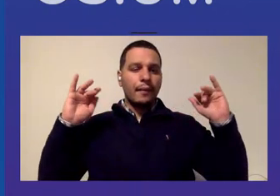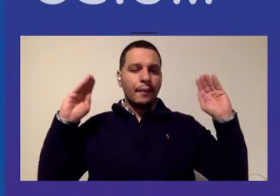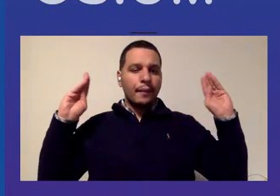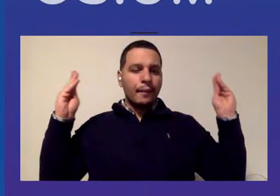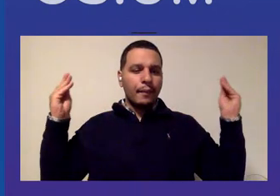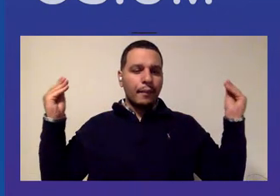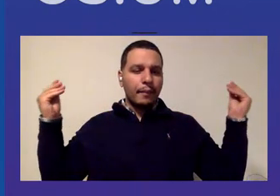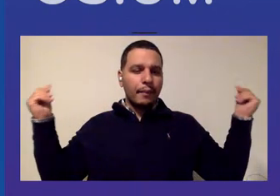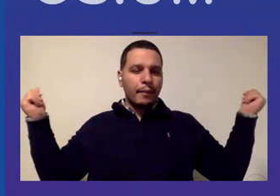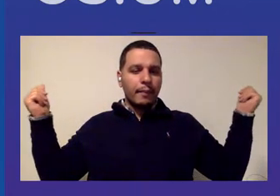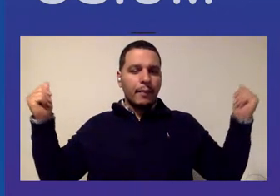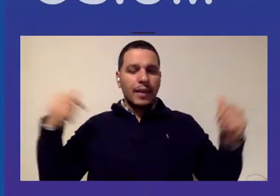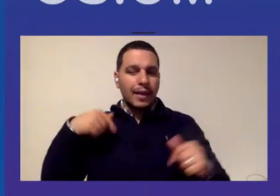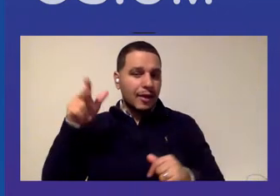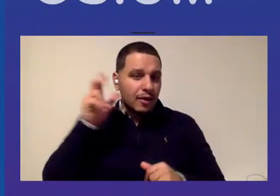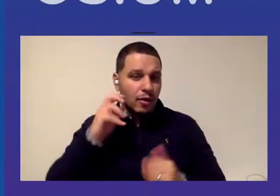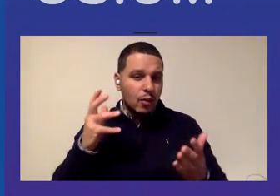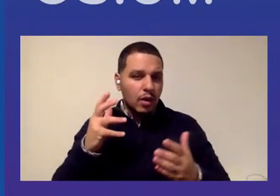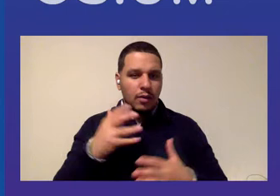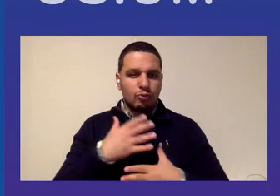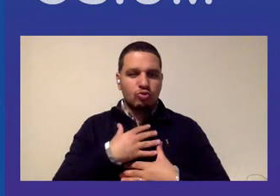hear is breathing.